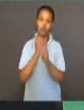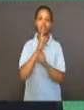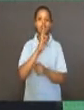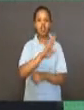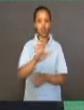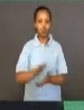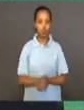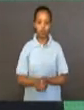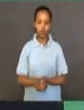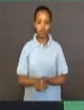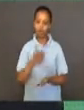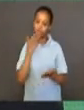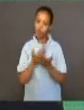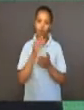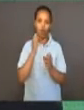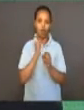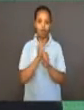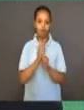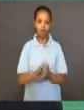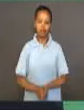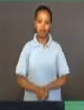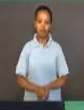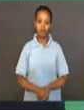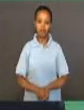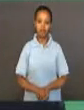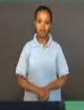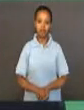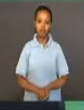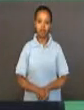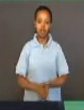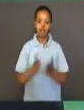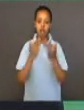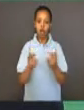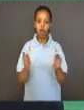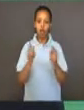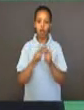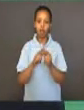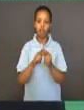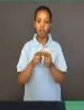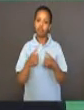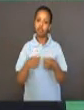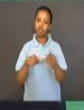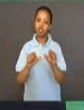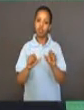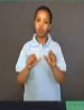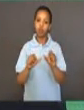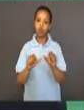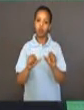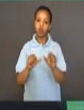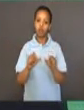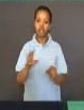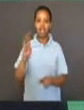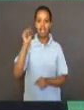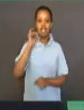correct. Well done. Let us move to the subject of